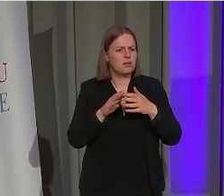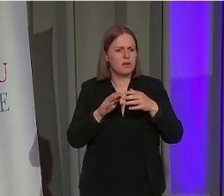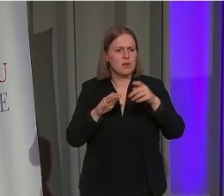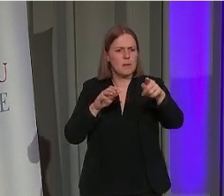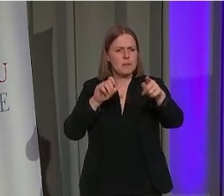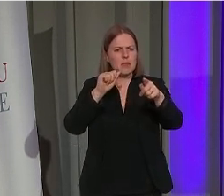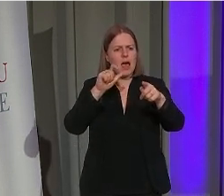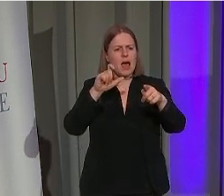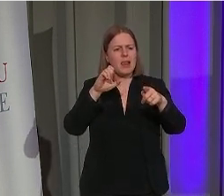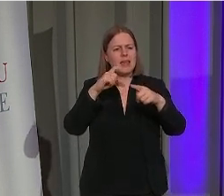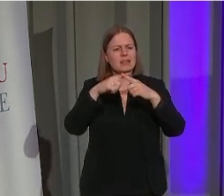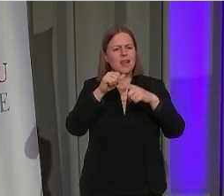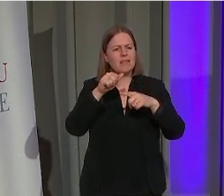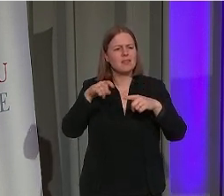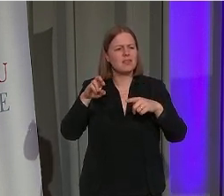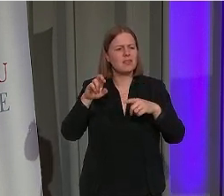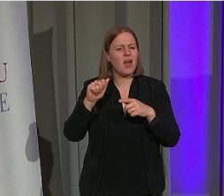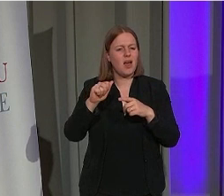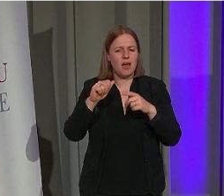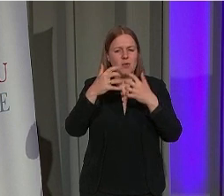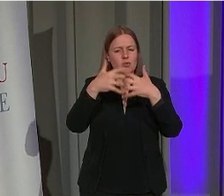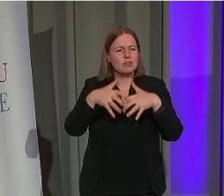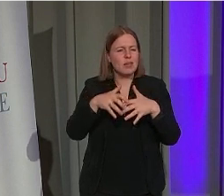course. An example,